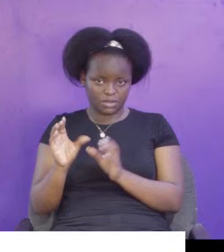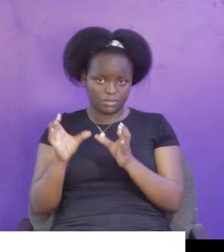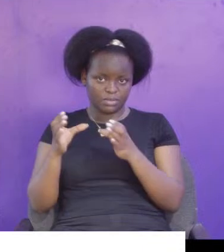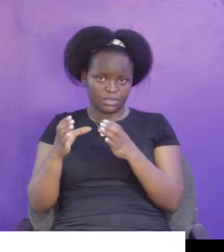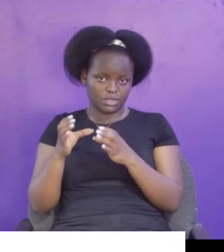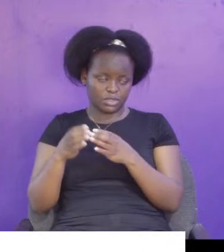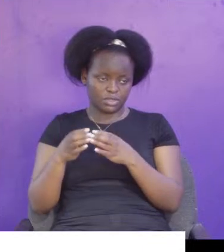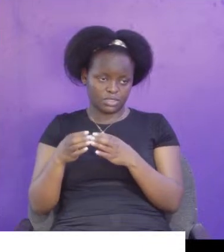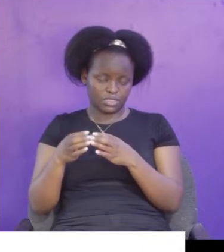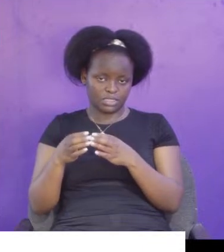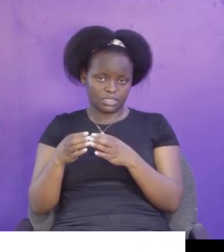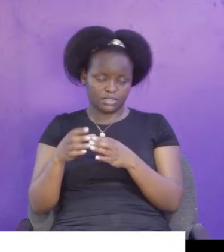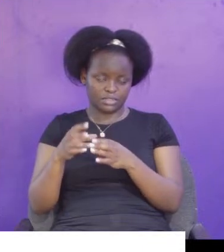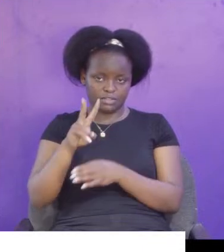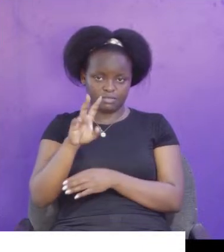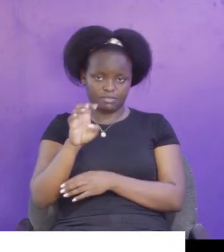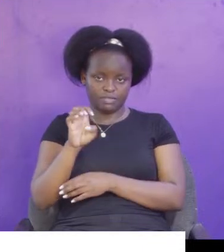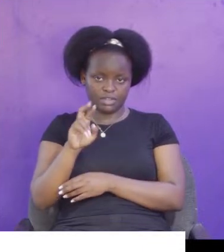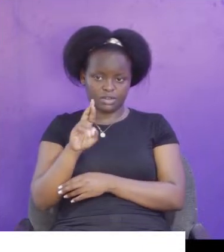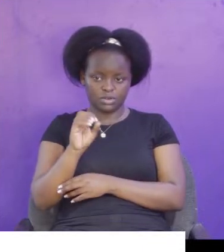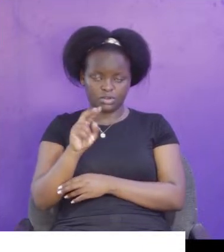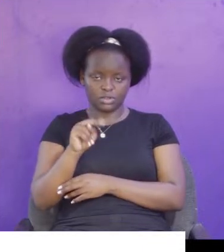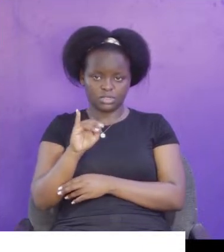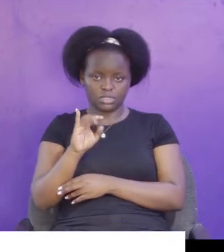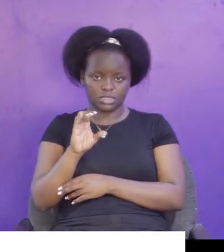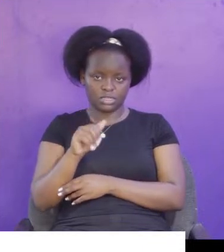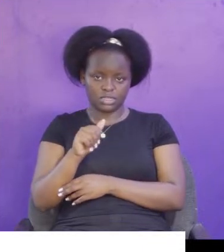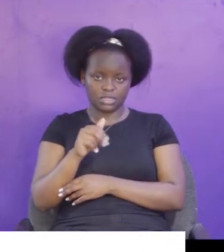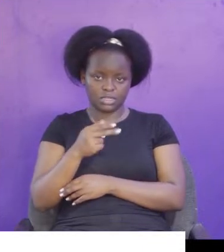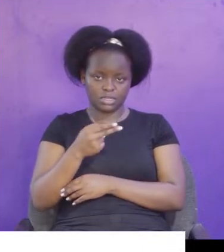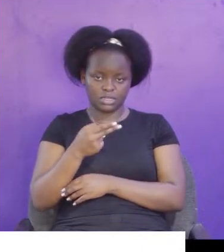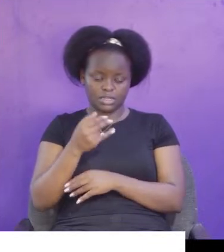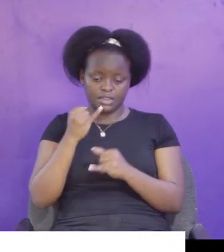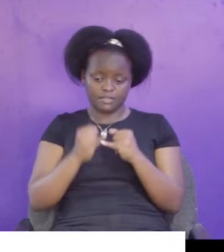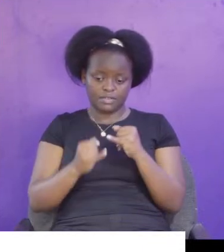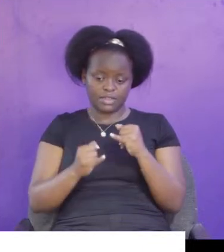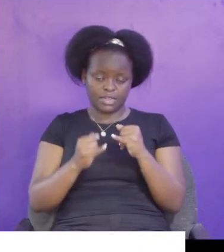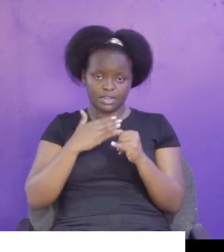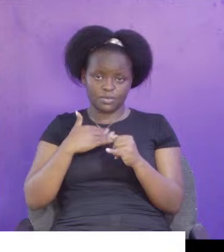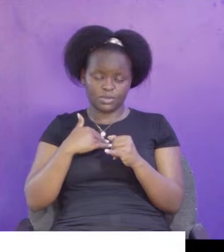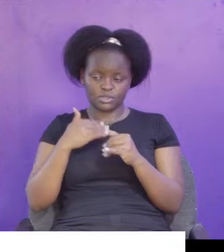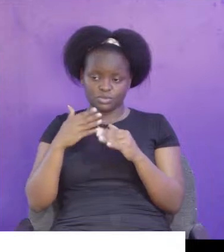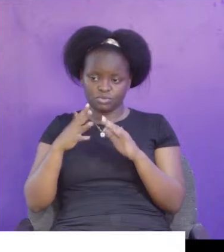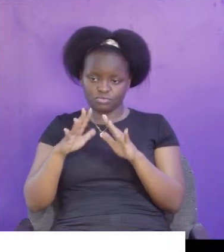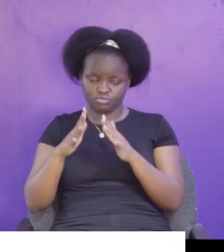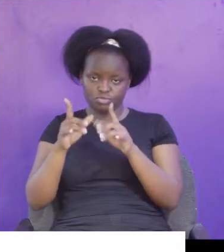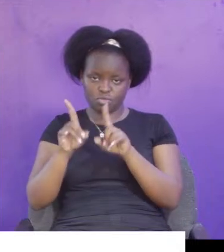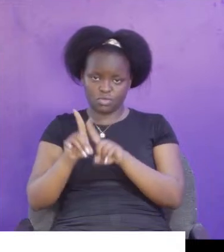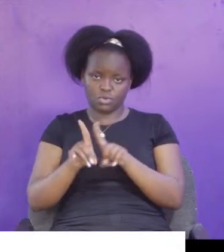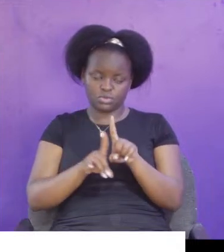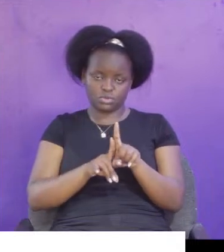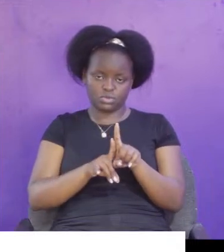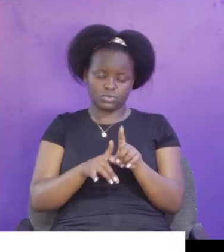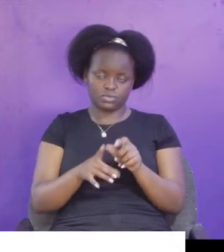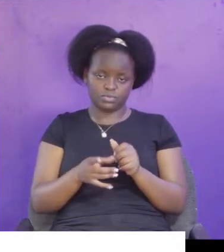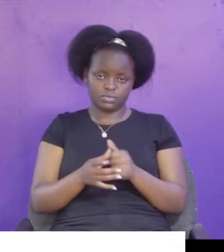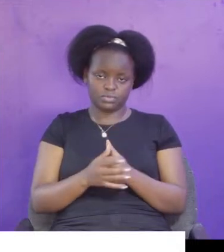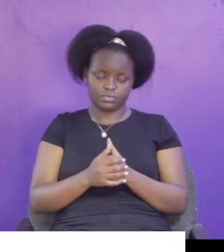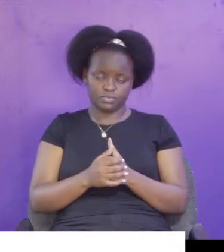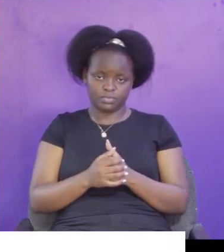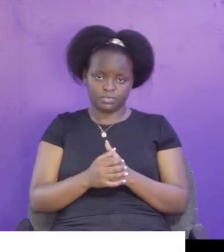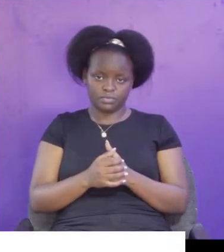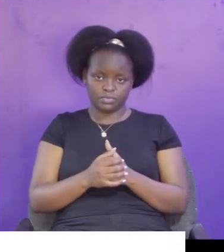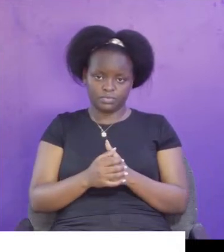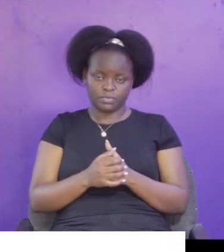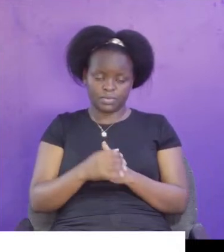Nduva. And finally, I want to acknowledge also the